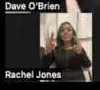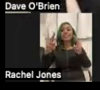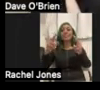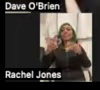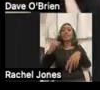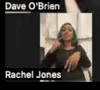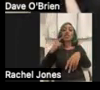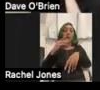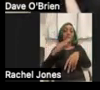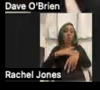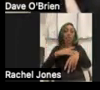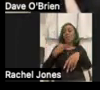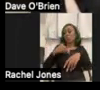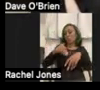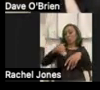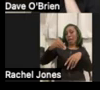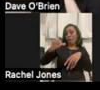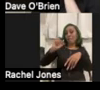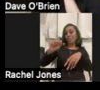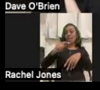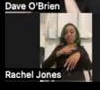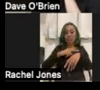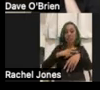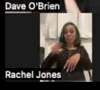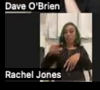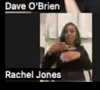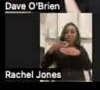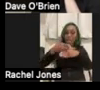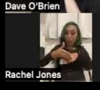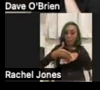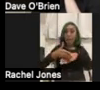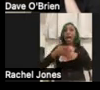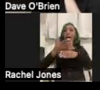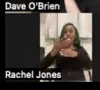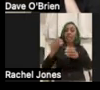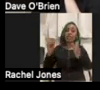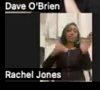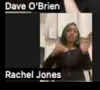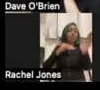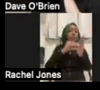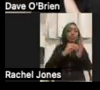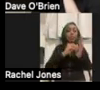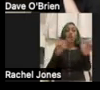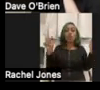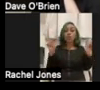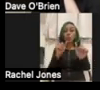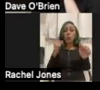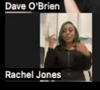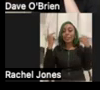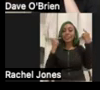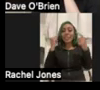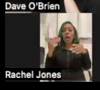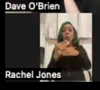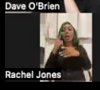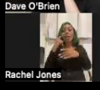and their creative labour, and kind of reworking that conversation into a shorter sound walk that can be downloaded and